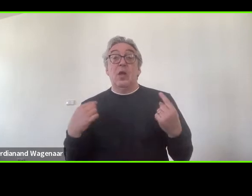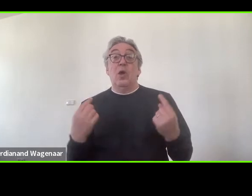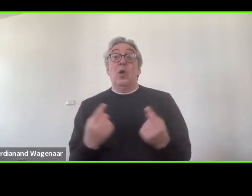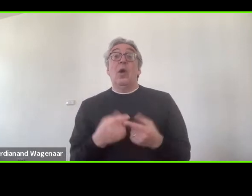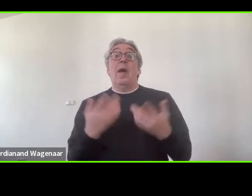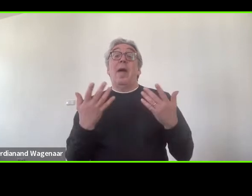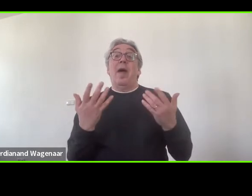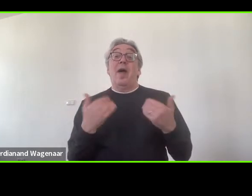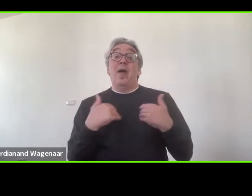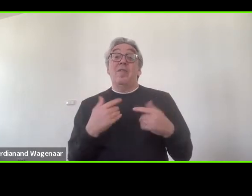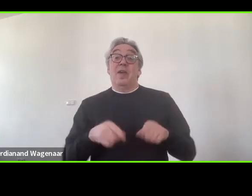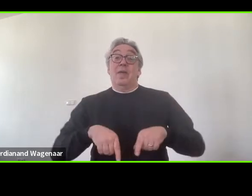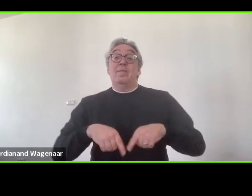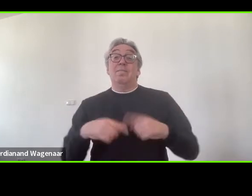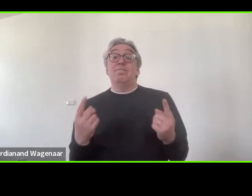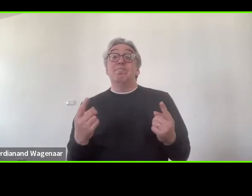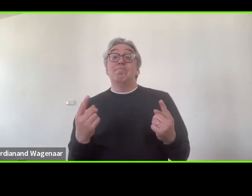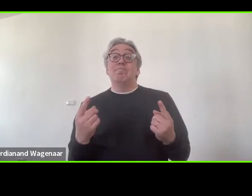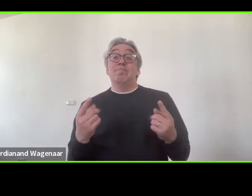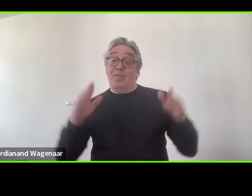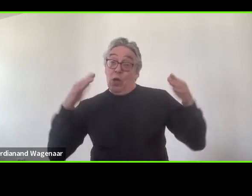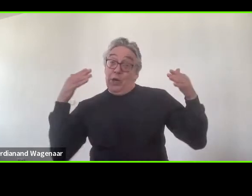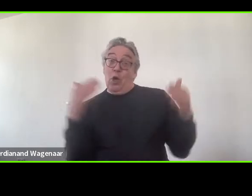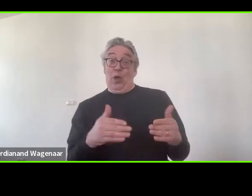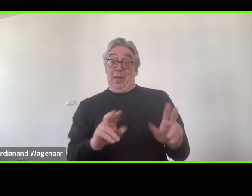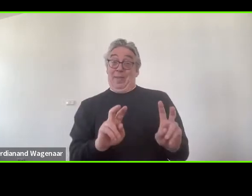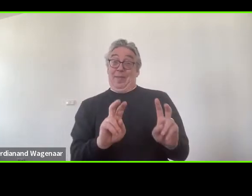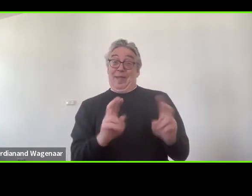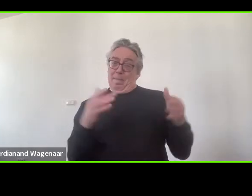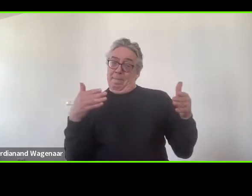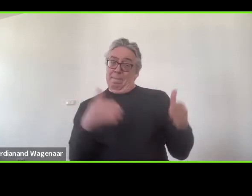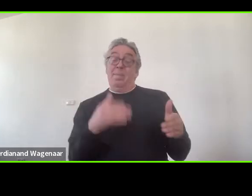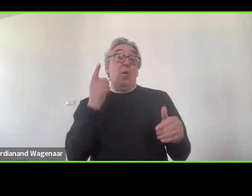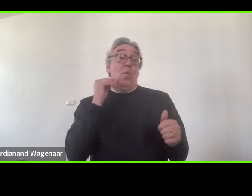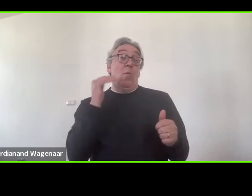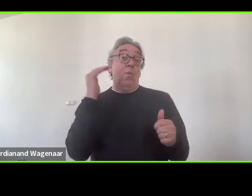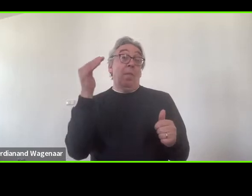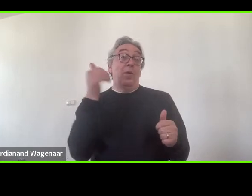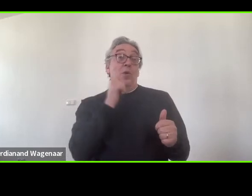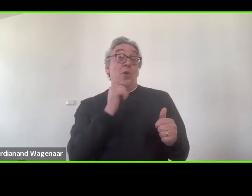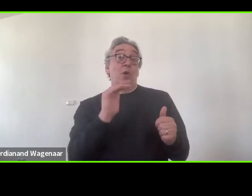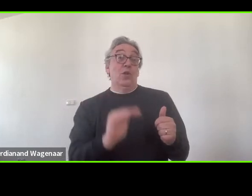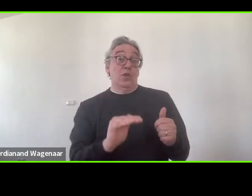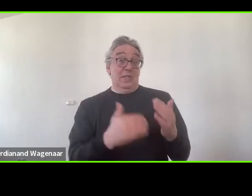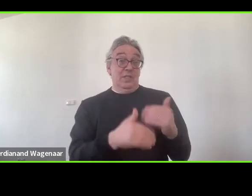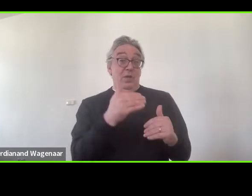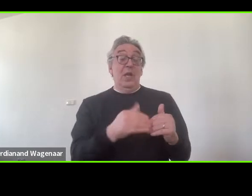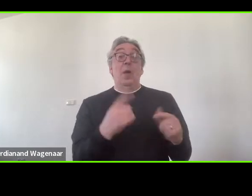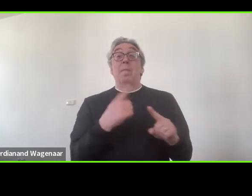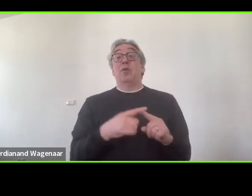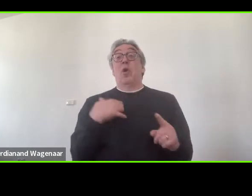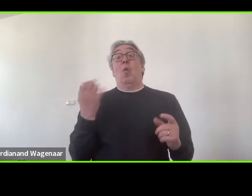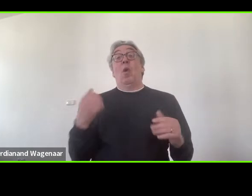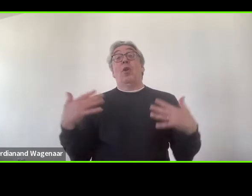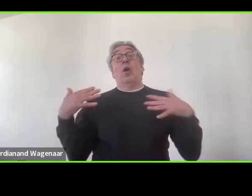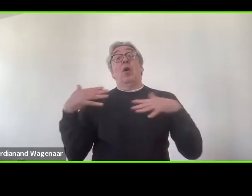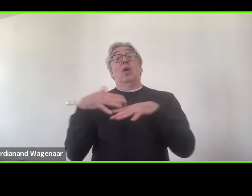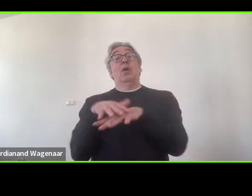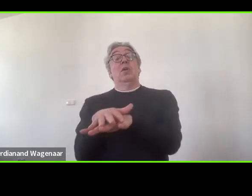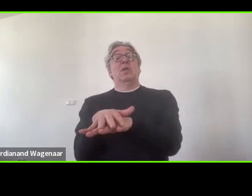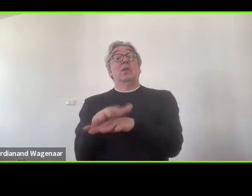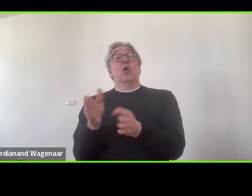systematically mainstream the interests and rights of women and girls with disabilities in